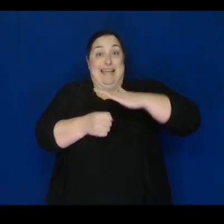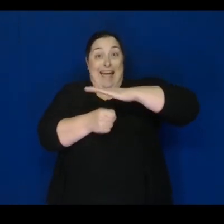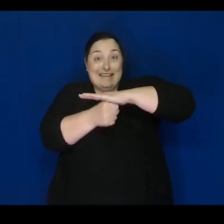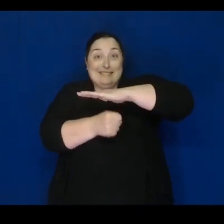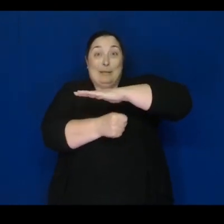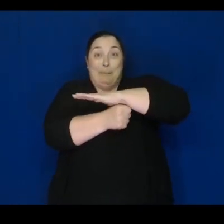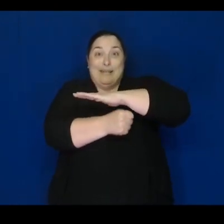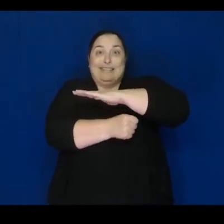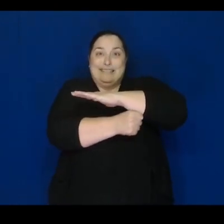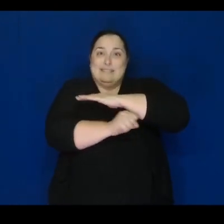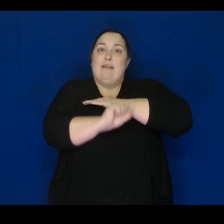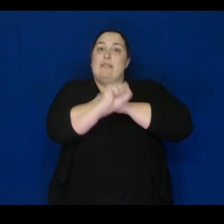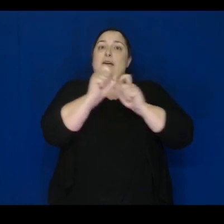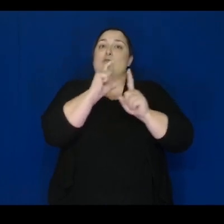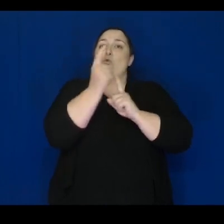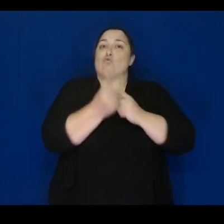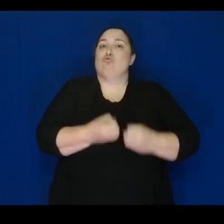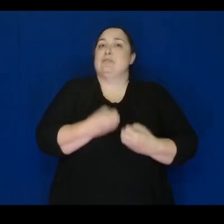we look at the world.